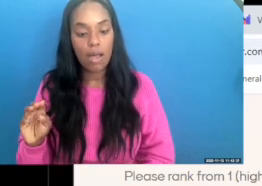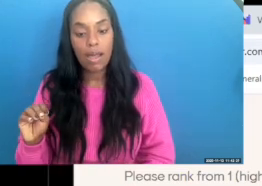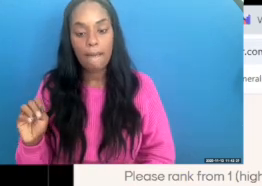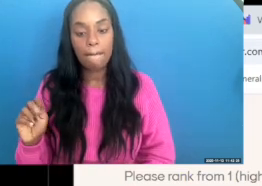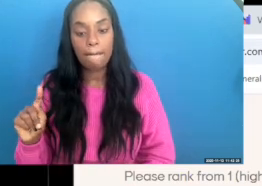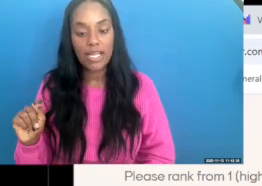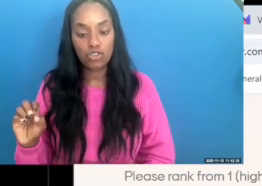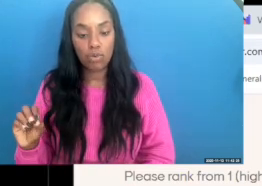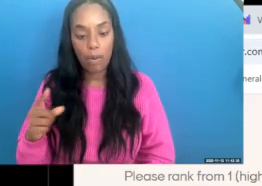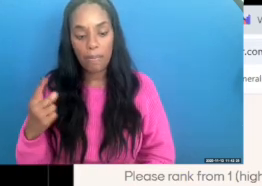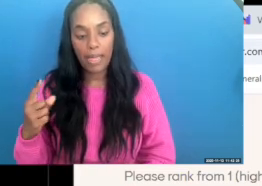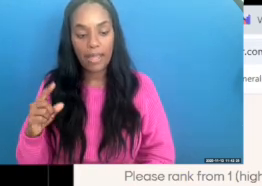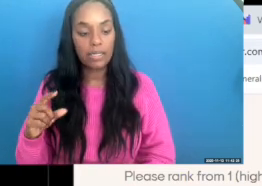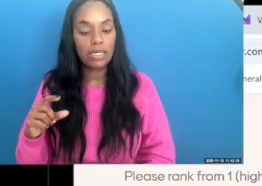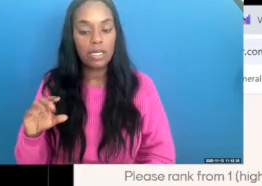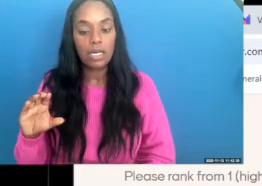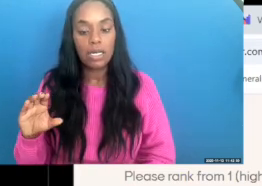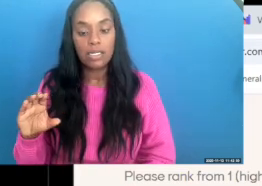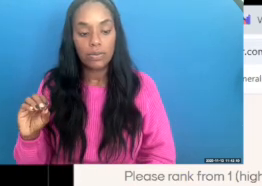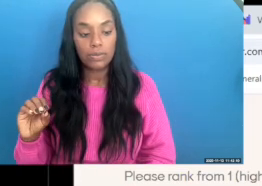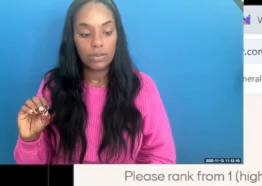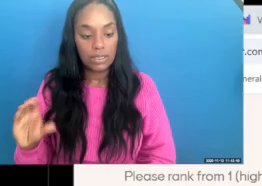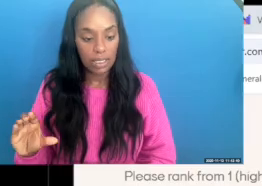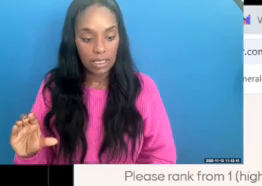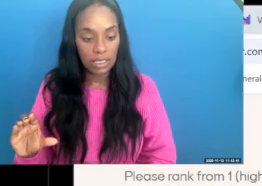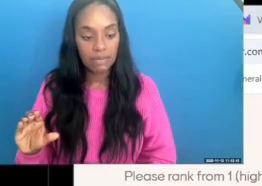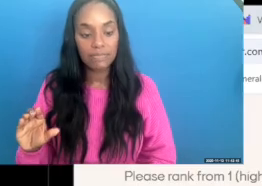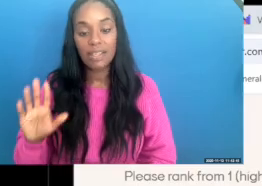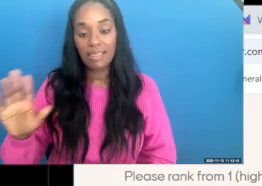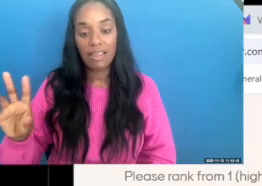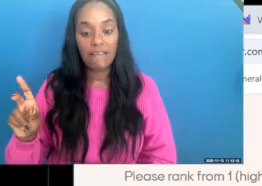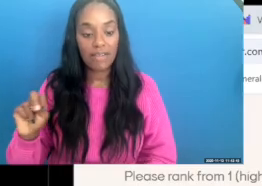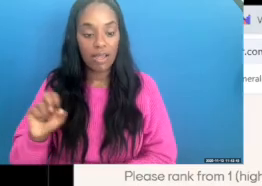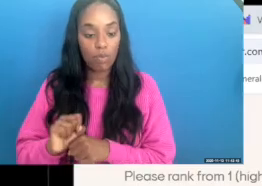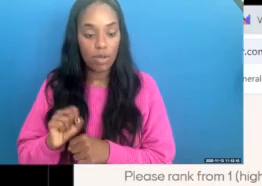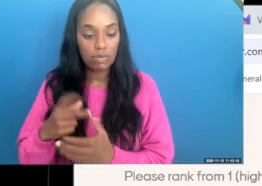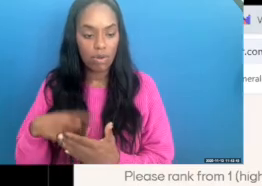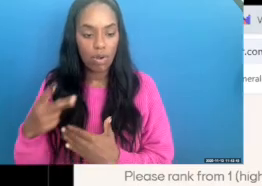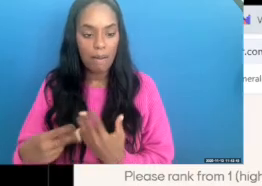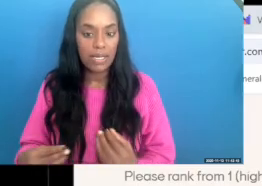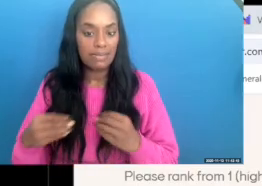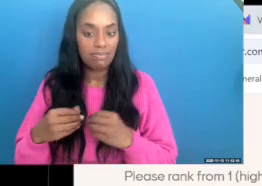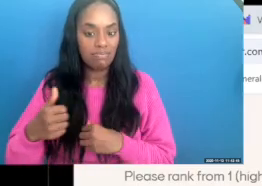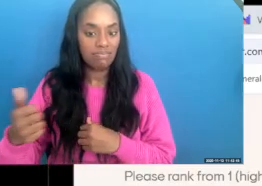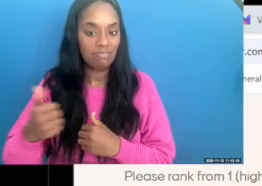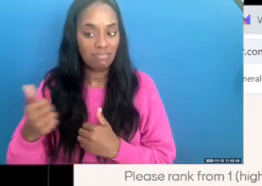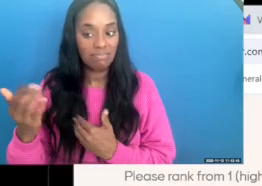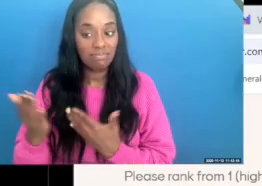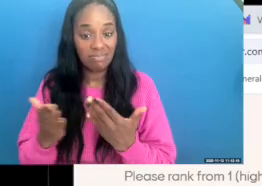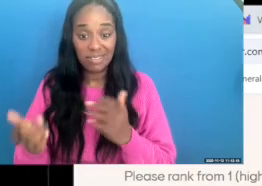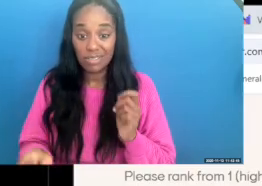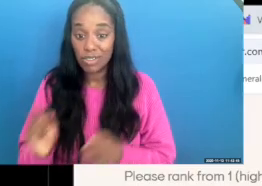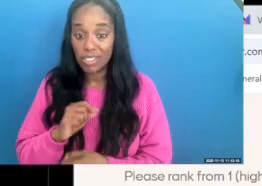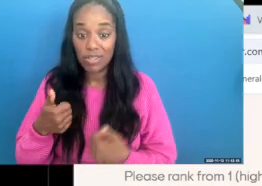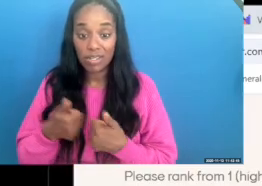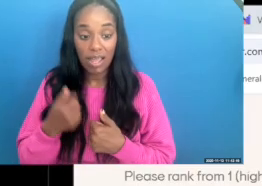room. I want to speak specifically about the Fresno Metro Black Chamber of Commerce and their VanWorks